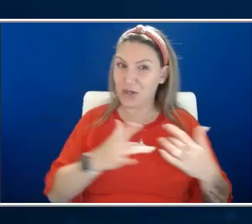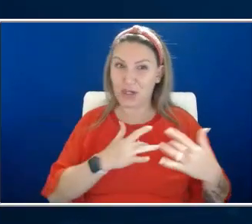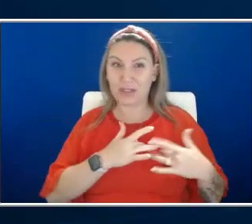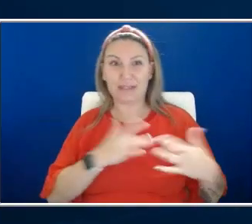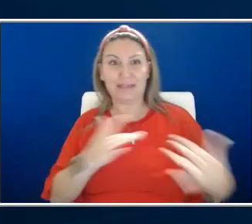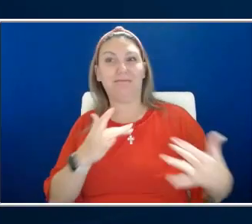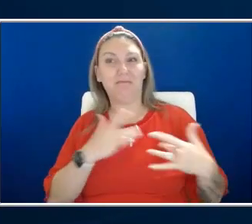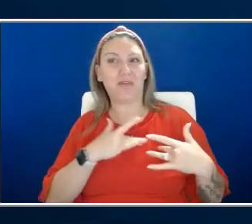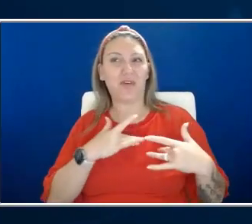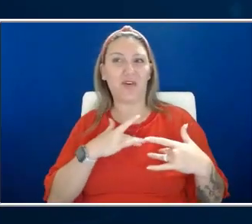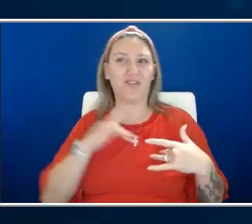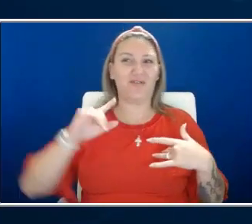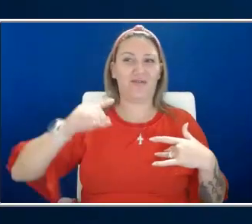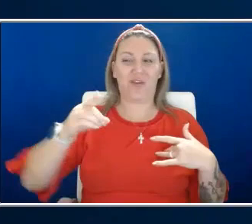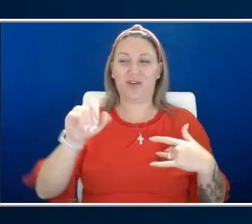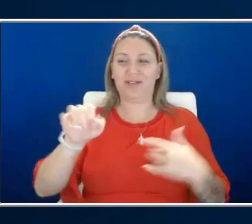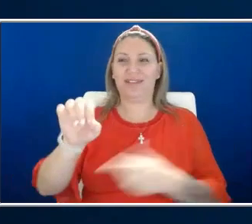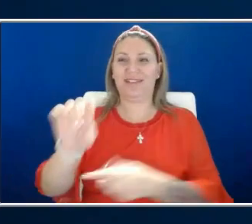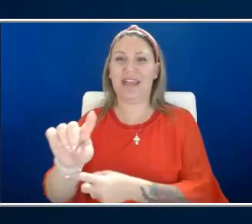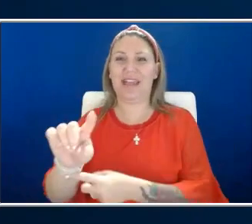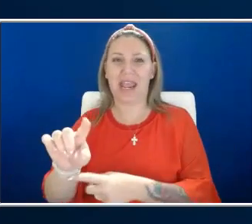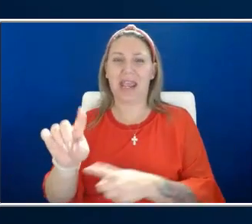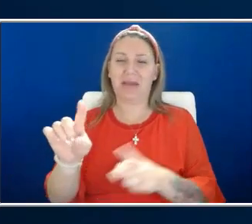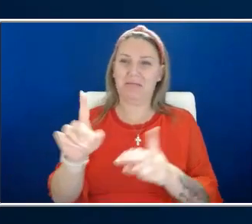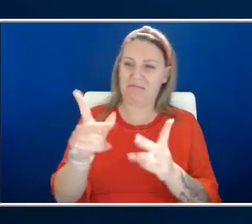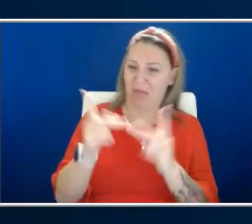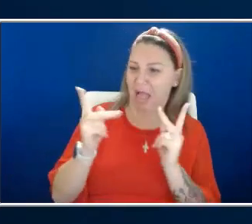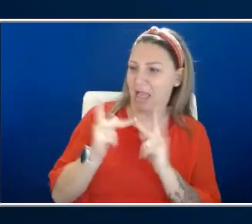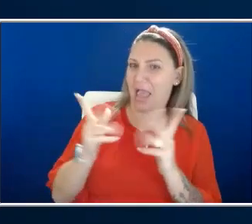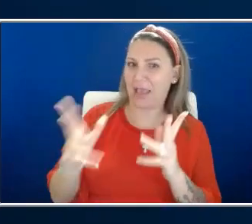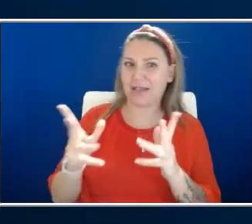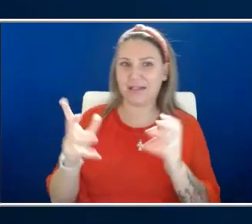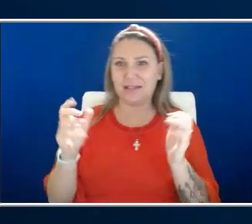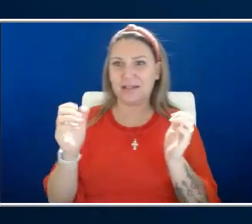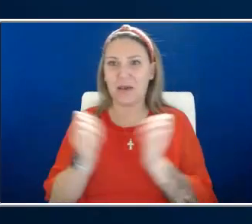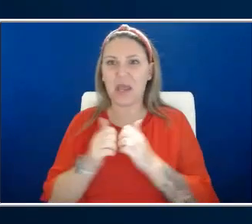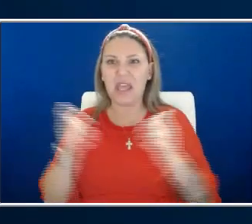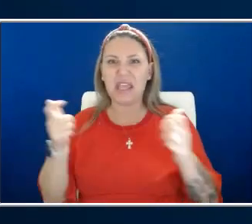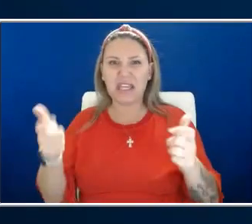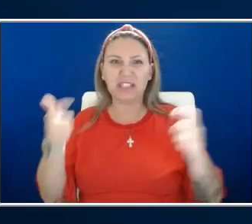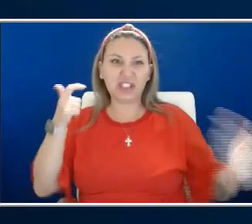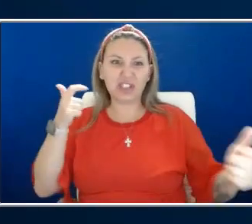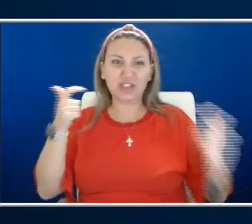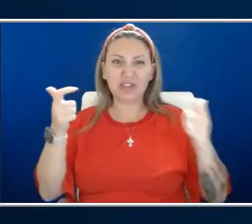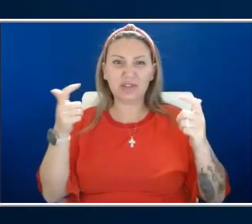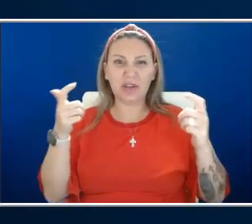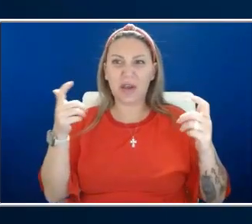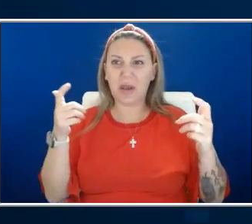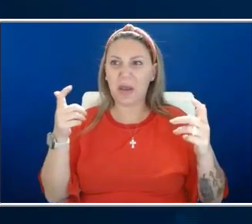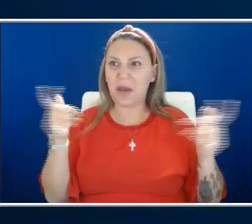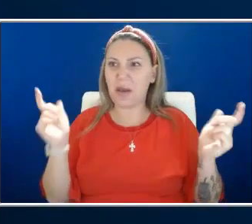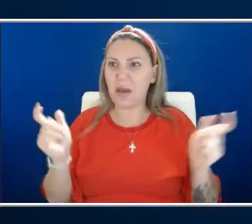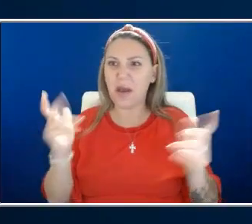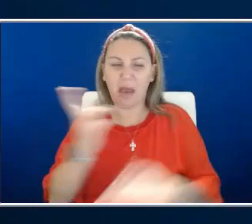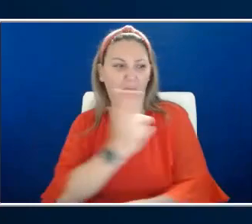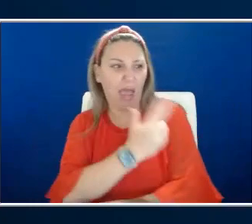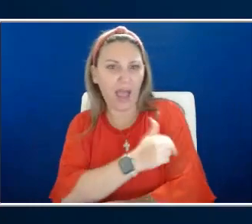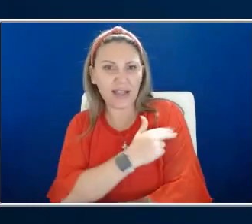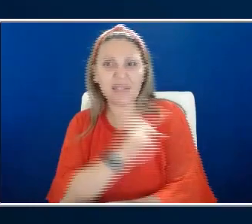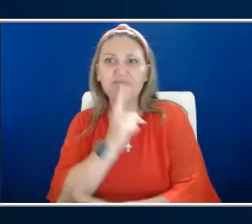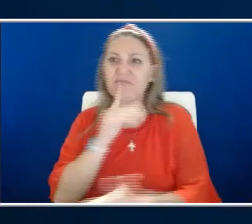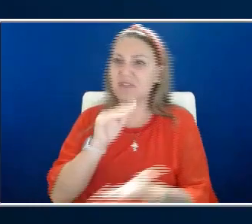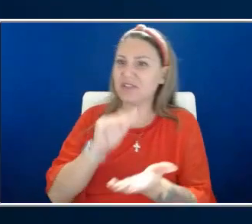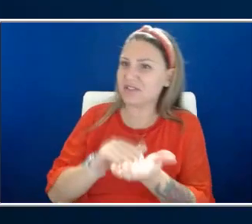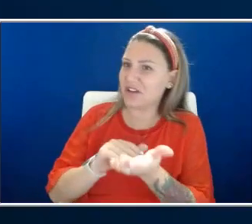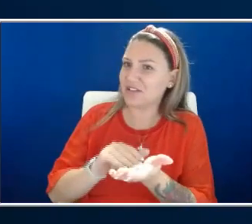station when we think of it, like a little metal box with Band-Aids in it. This is like a mini hospital, Dr. Allen. So can you kind of show